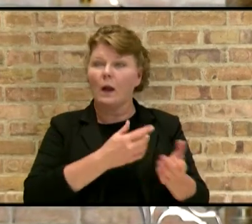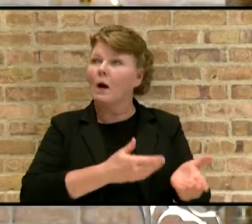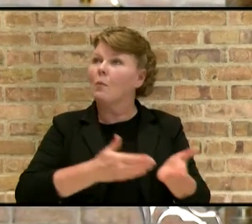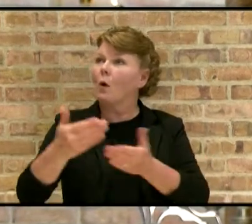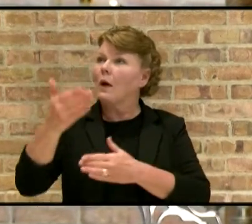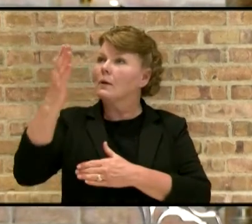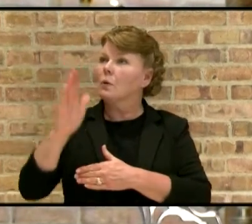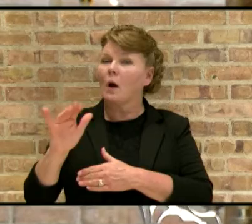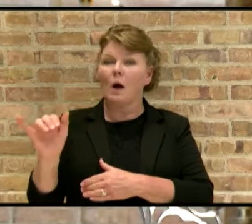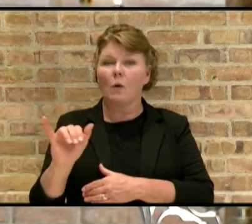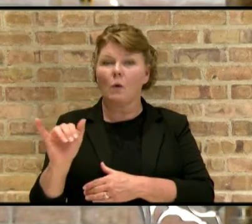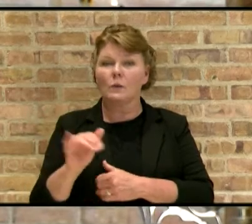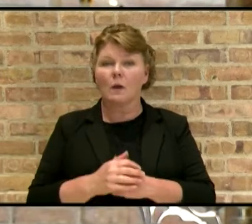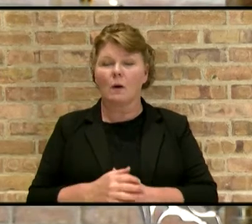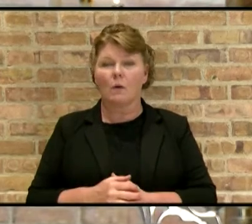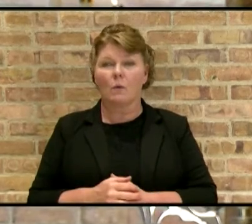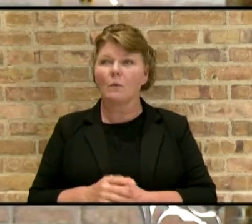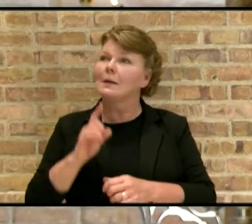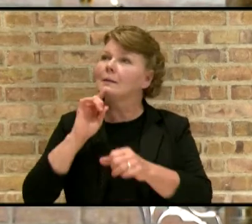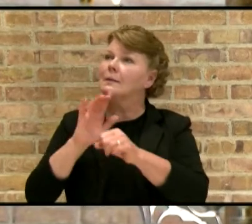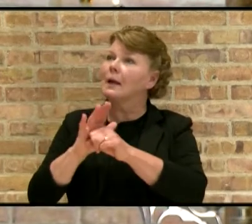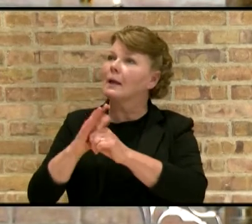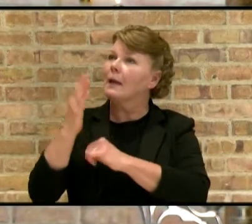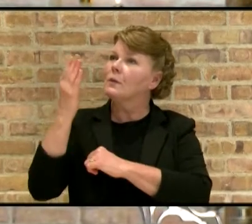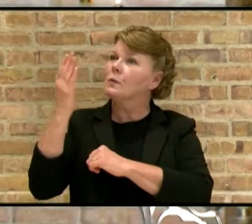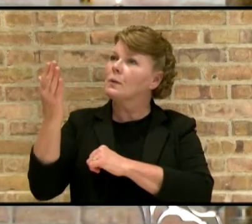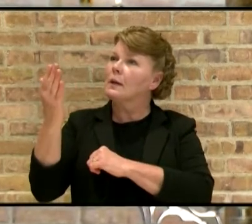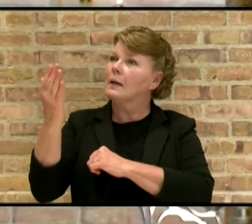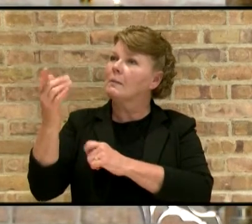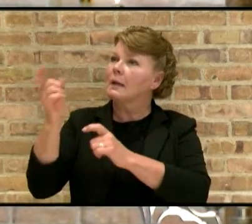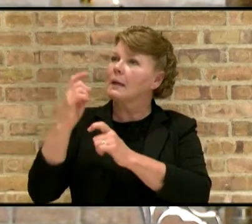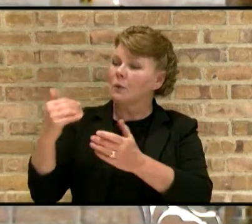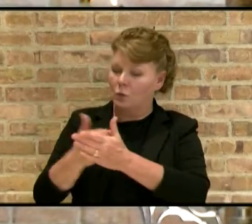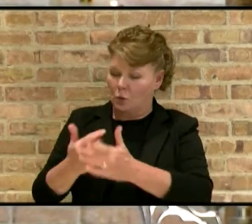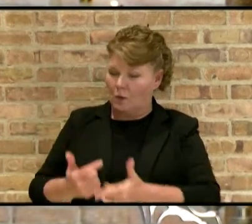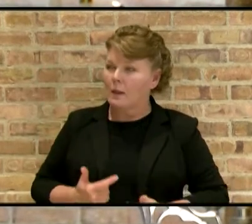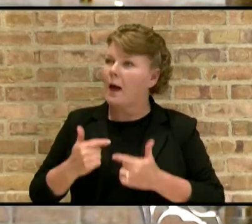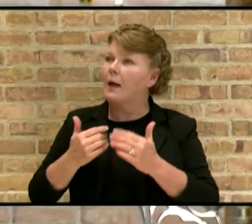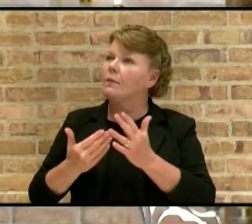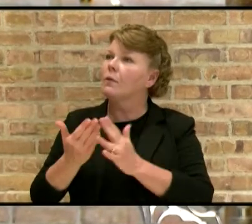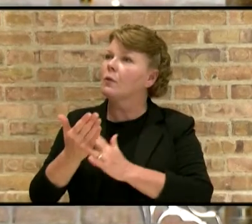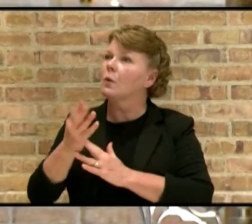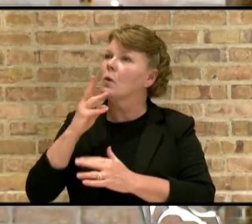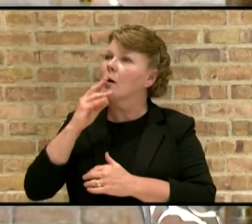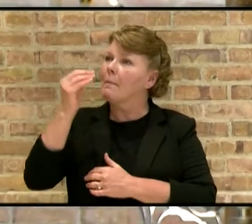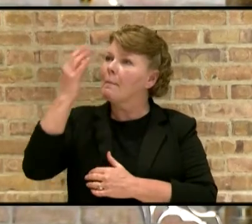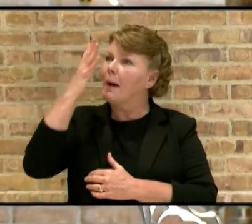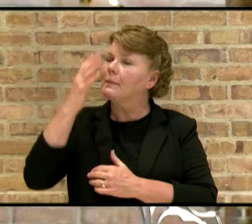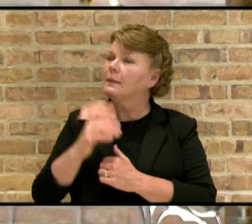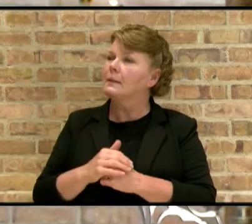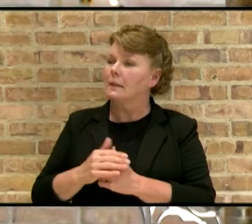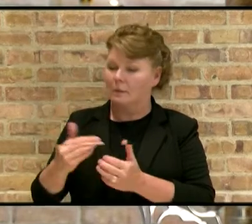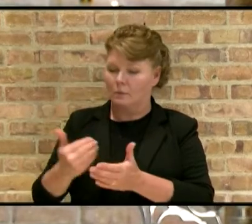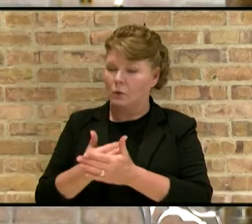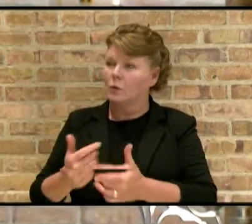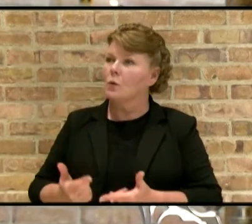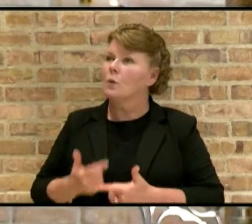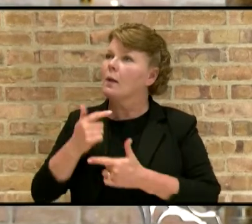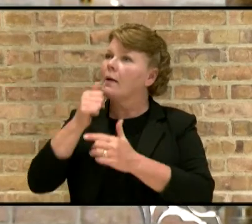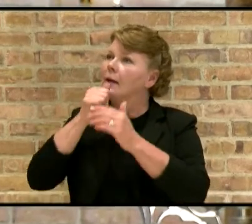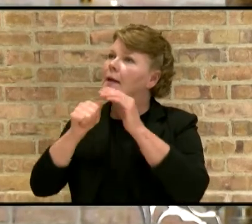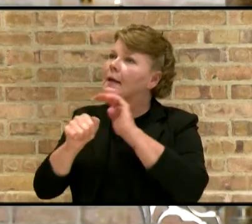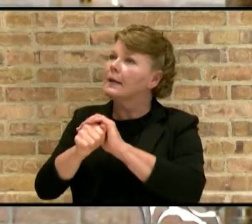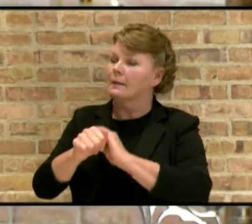well. We were dedicated to God and given new life in the waters of holy baptism, where our new life is hidden